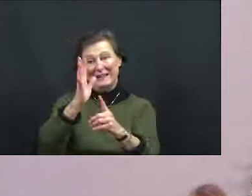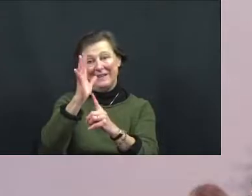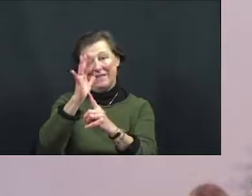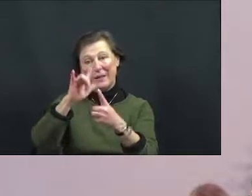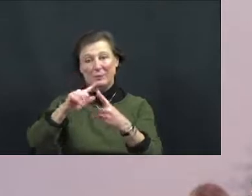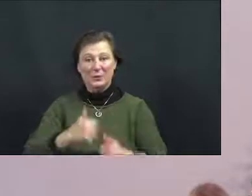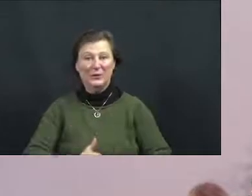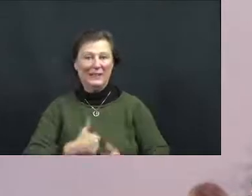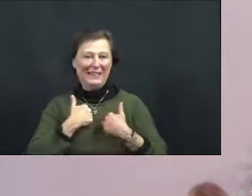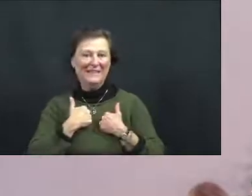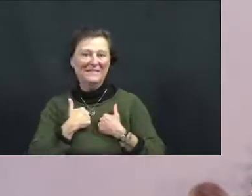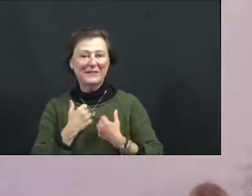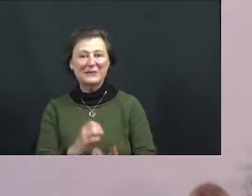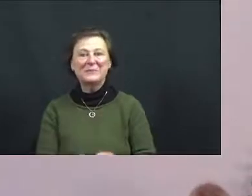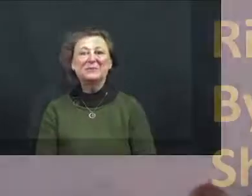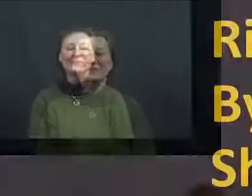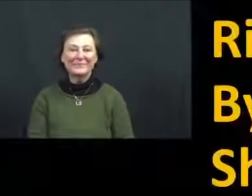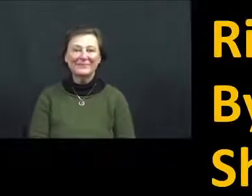life.